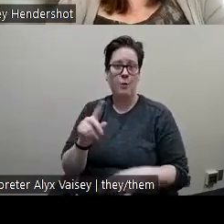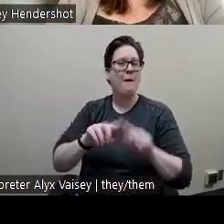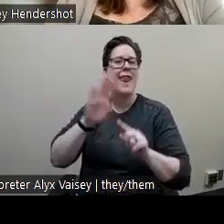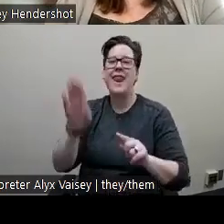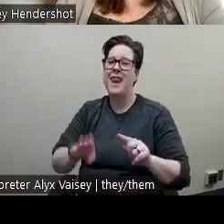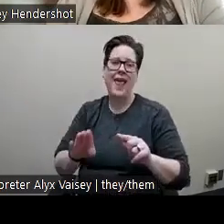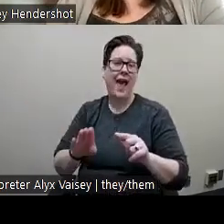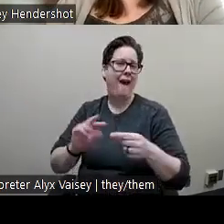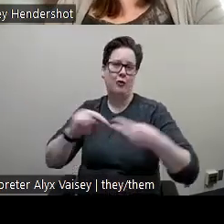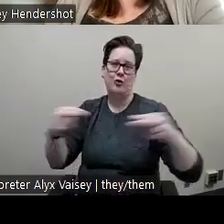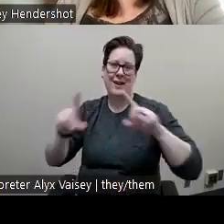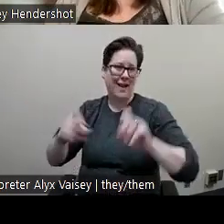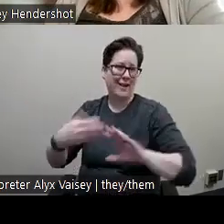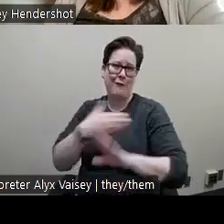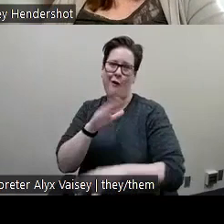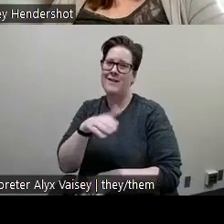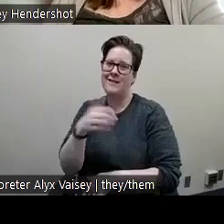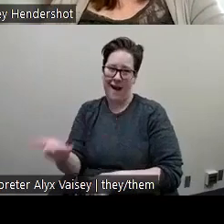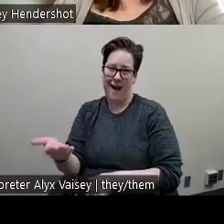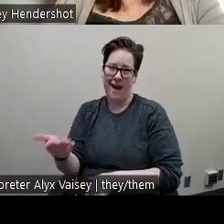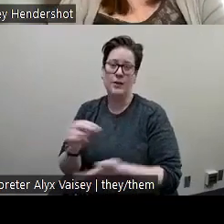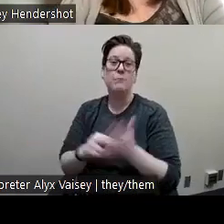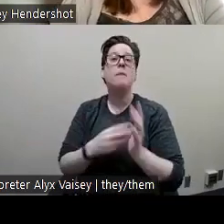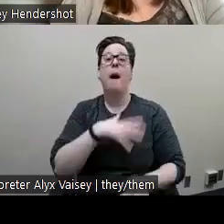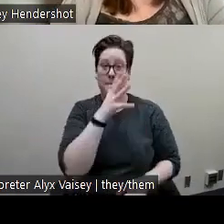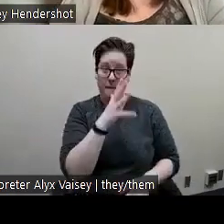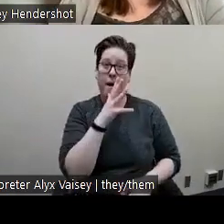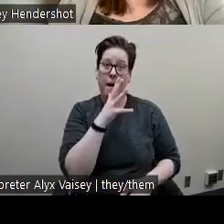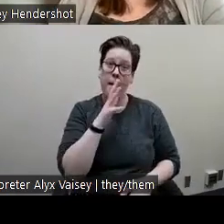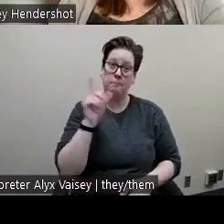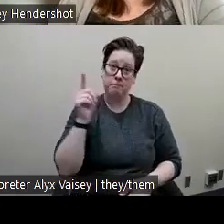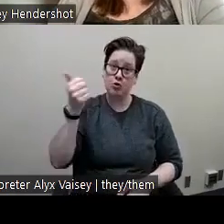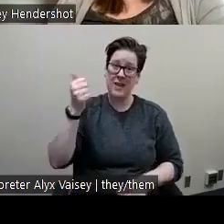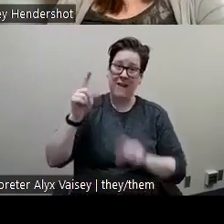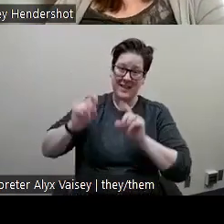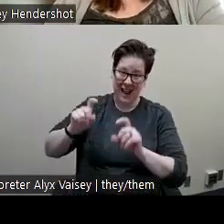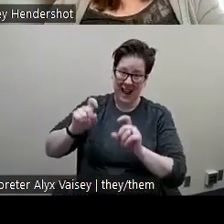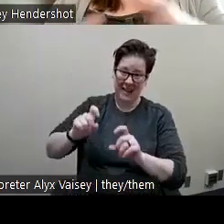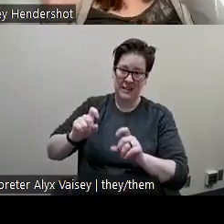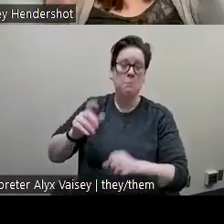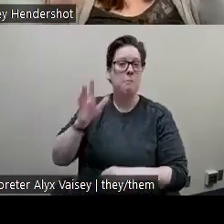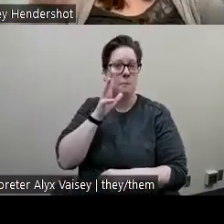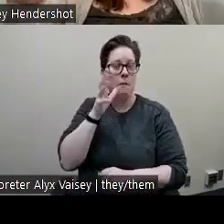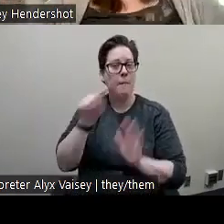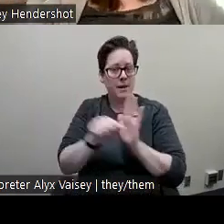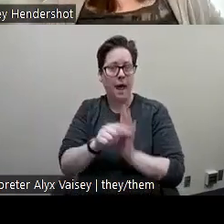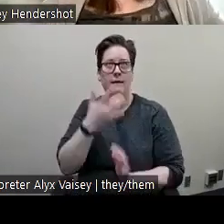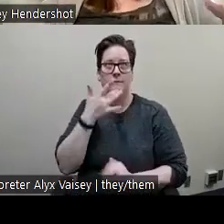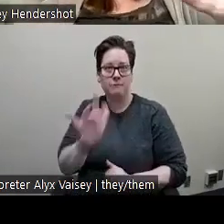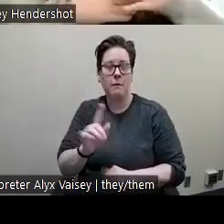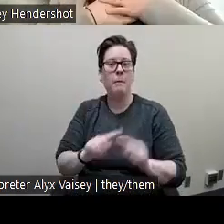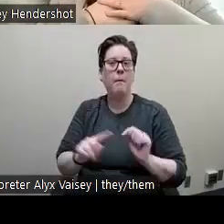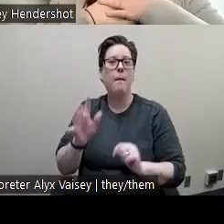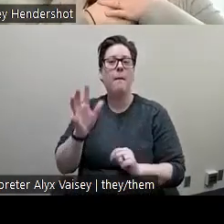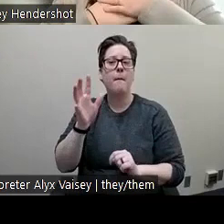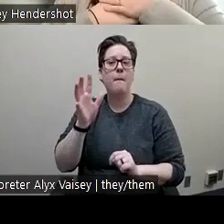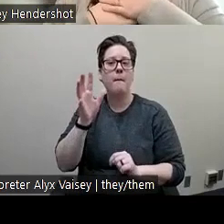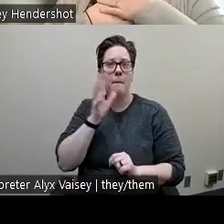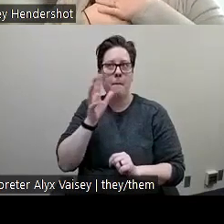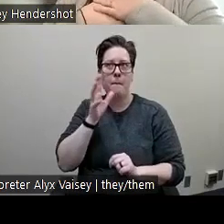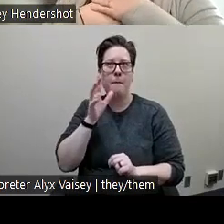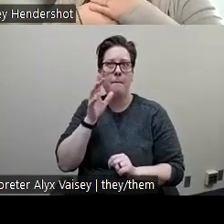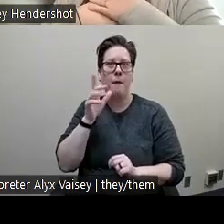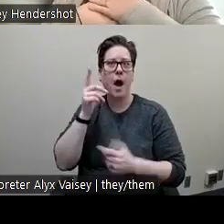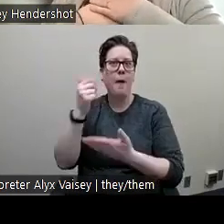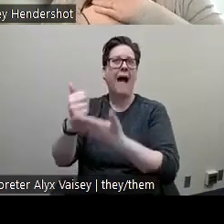testing prior to his death. So my mom had genetic testing. And my mom was negative, thankfully, but she informed risk for me and all